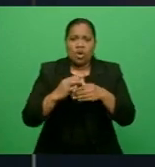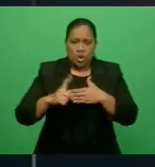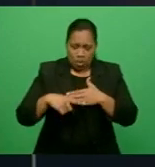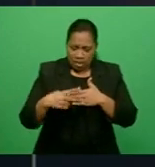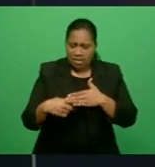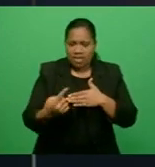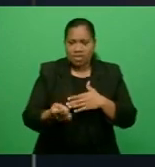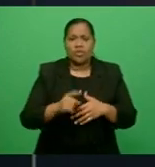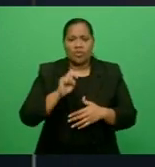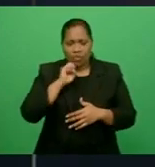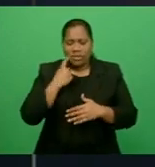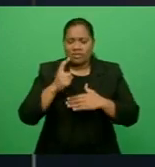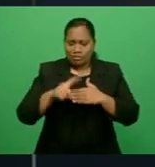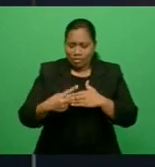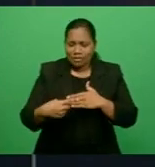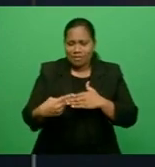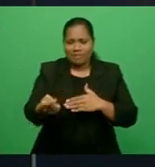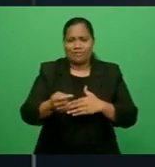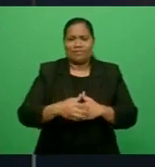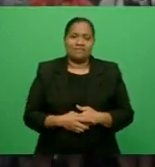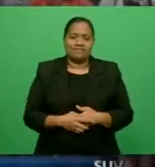flourish. Lena Rees has more.